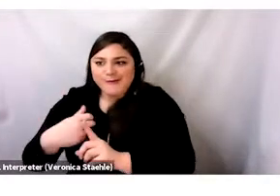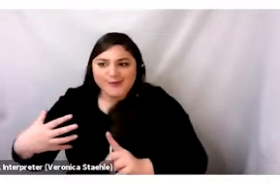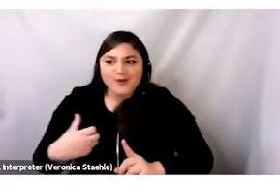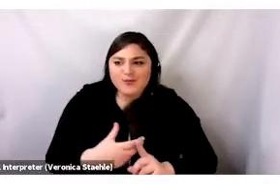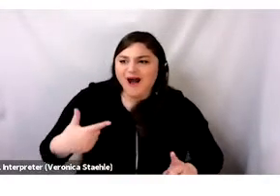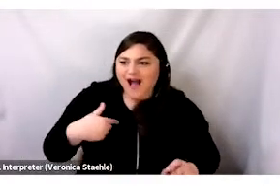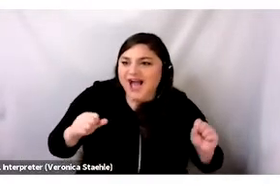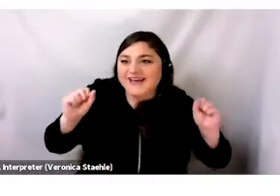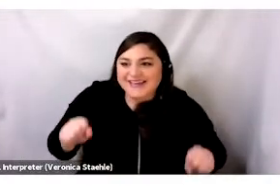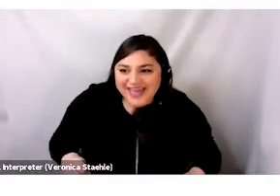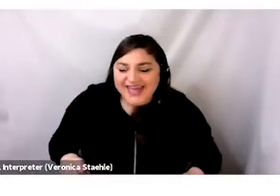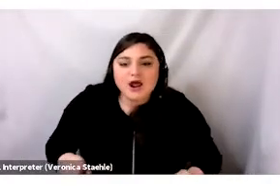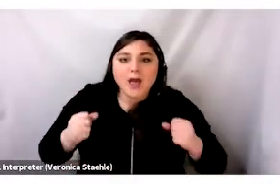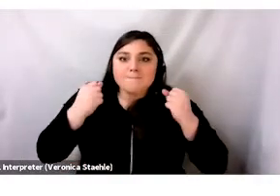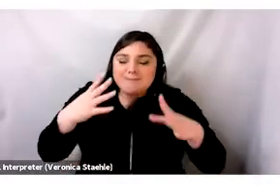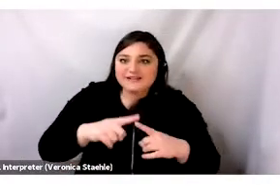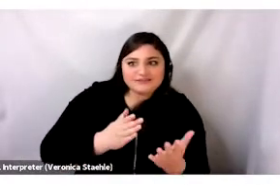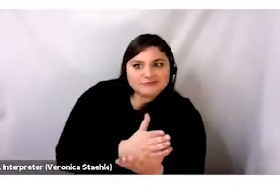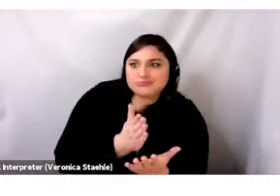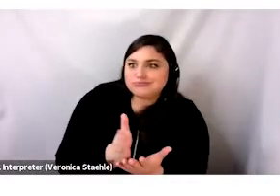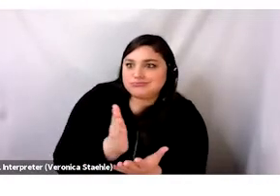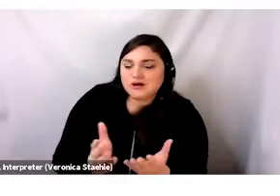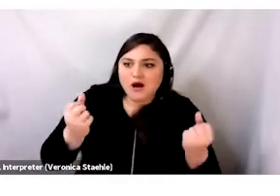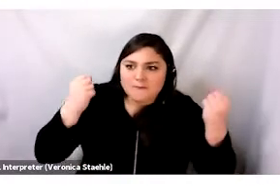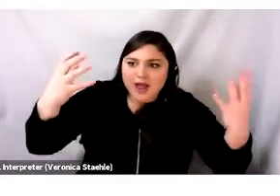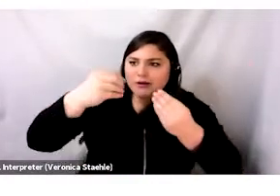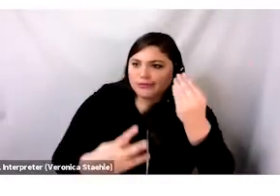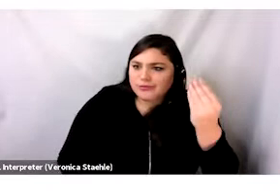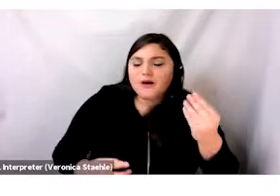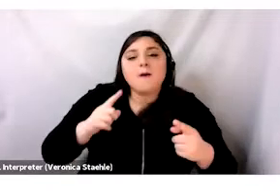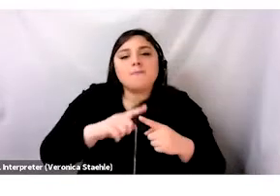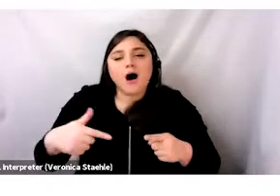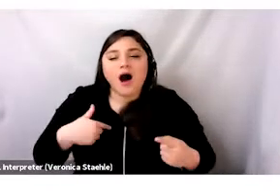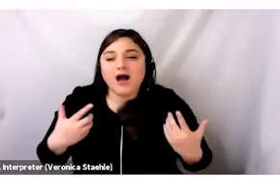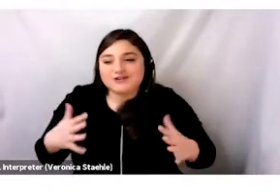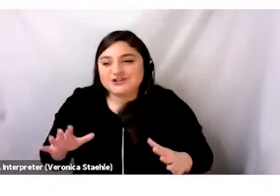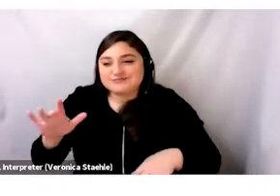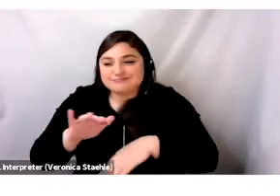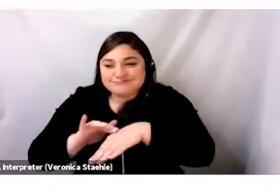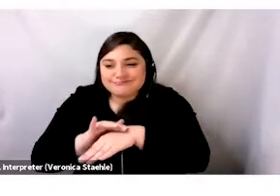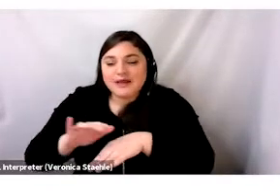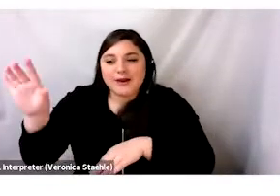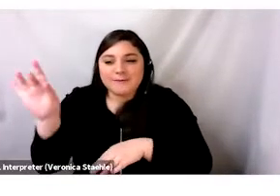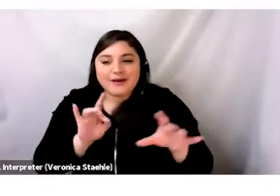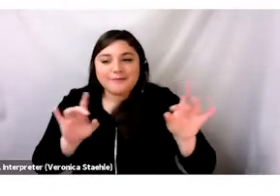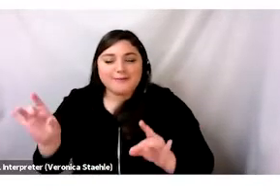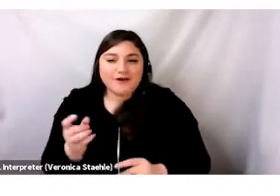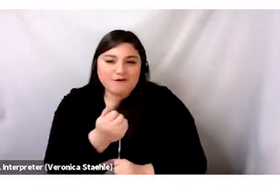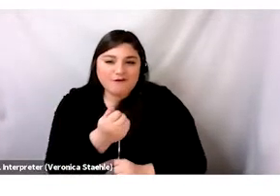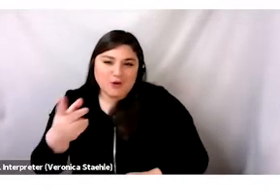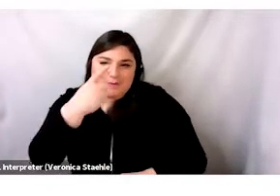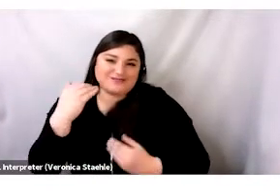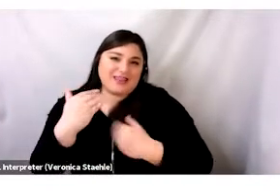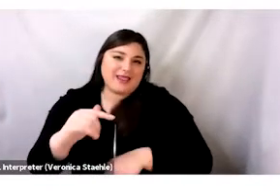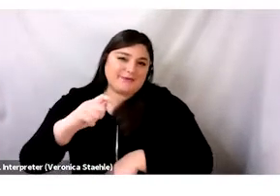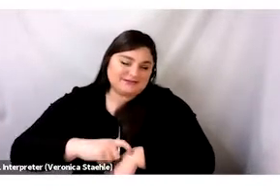spiritual activism, but I just handpicked a few to hopefully give you a sense of the sheer beauty